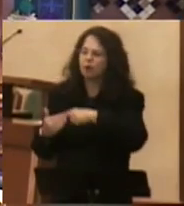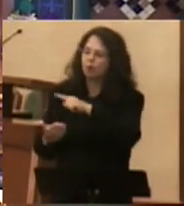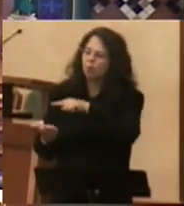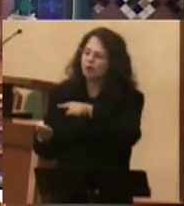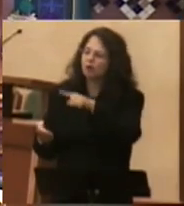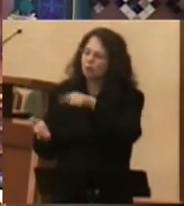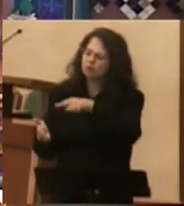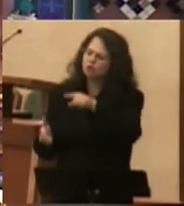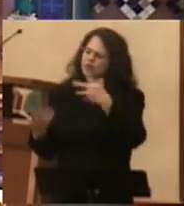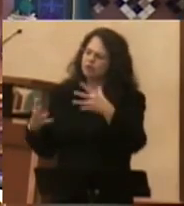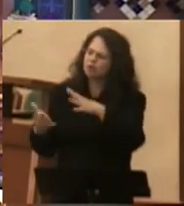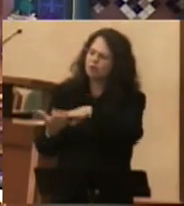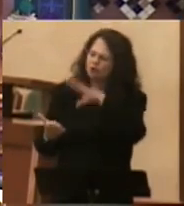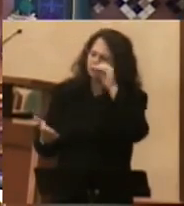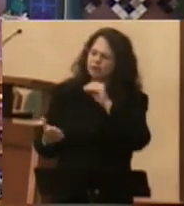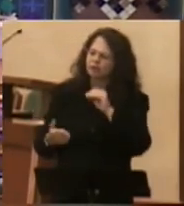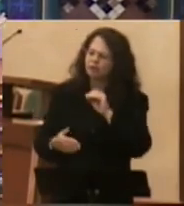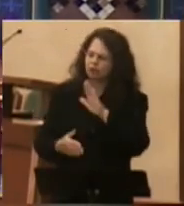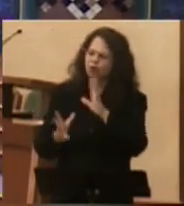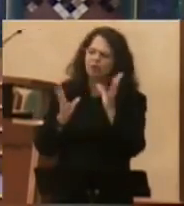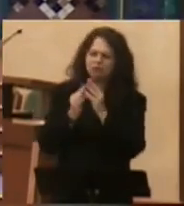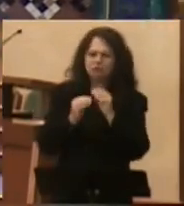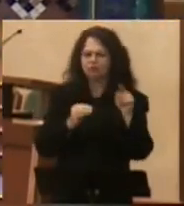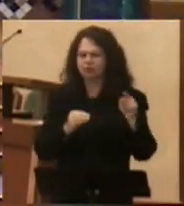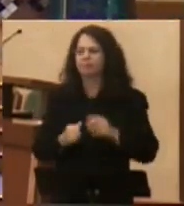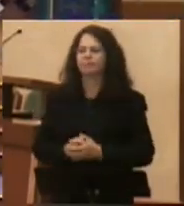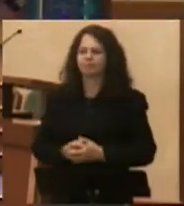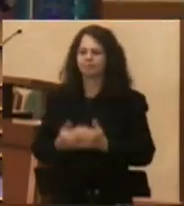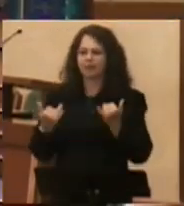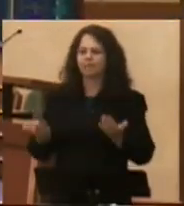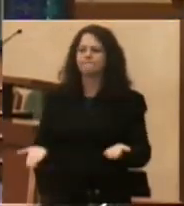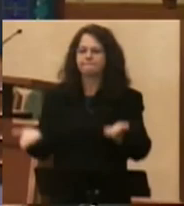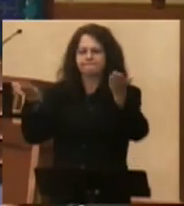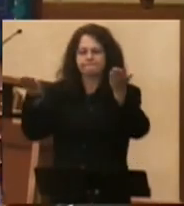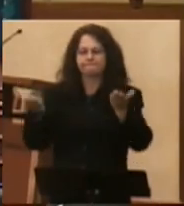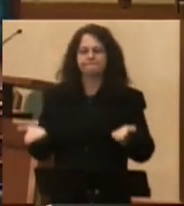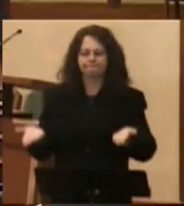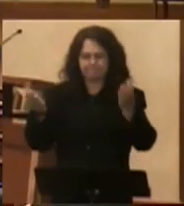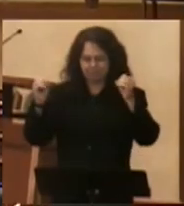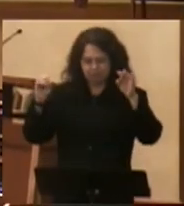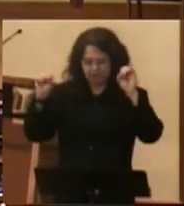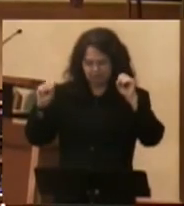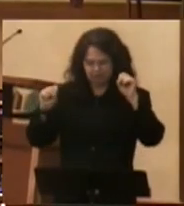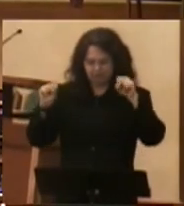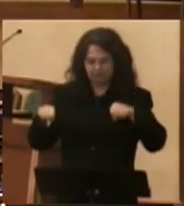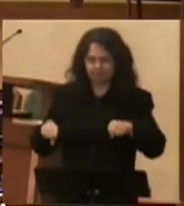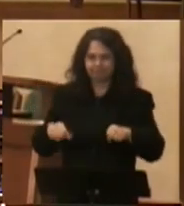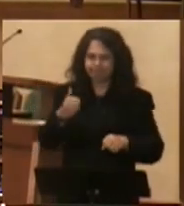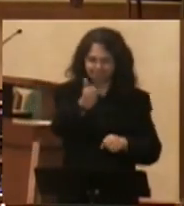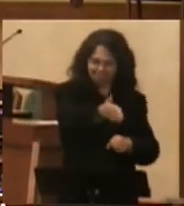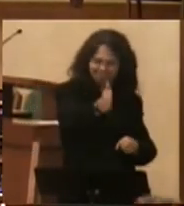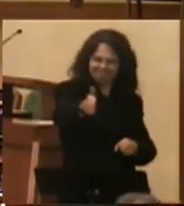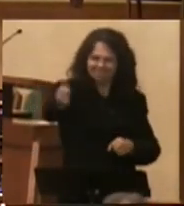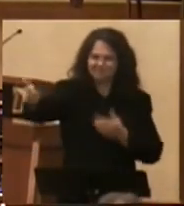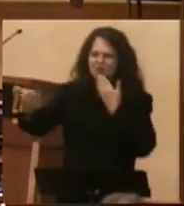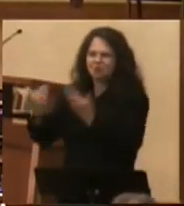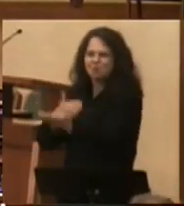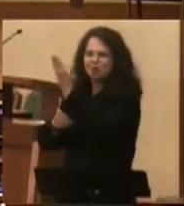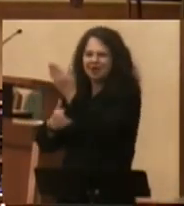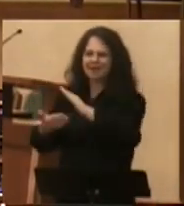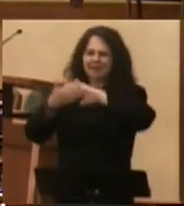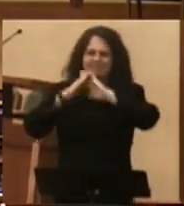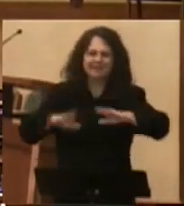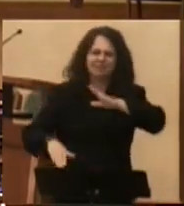morning. I invite the congregation now to stand as you are able and greet those around you with a good morning and a peace